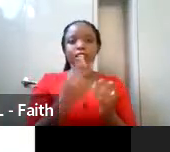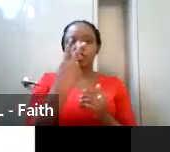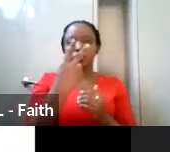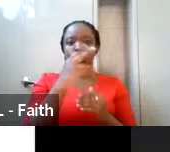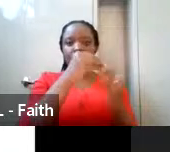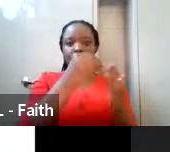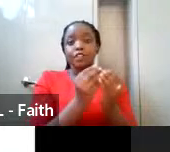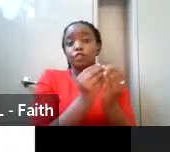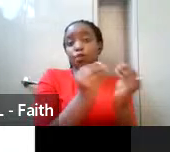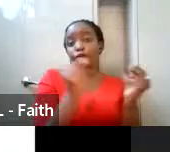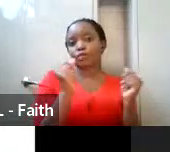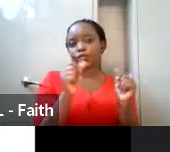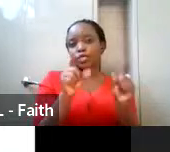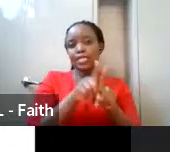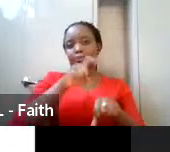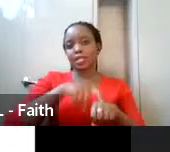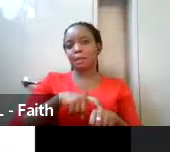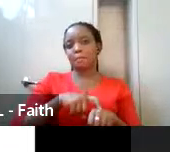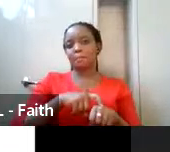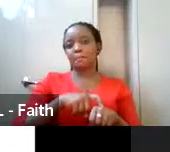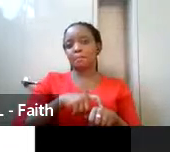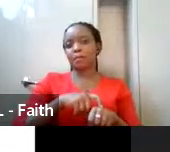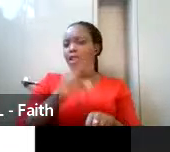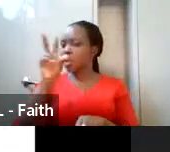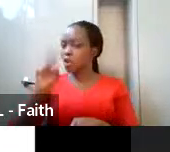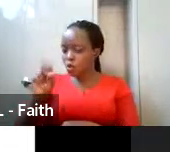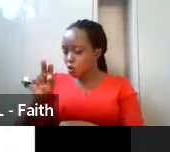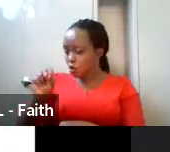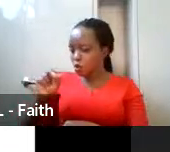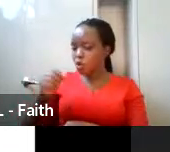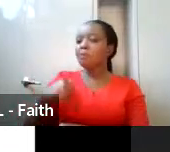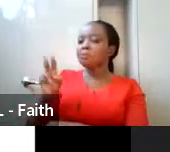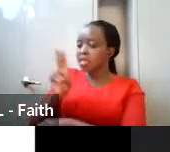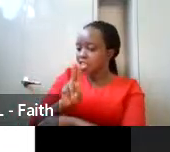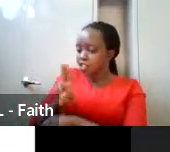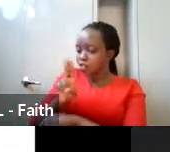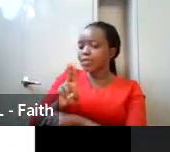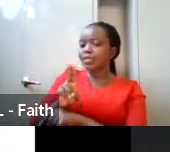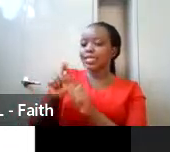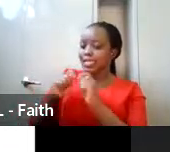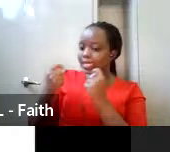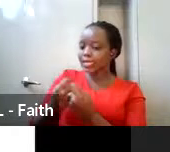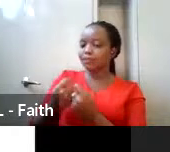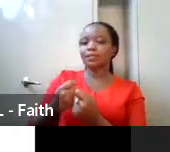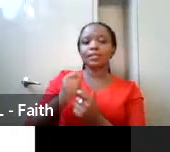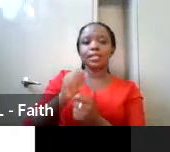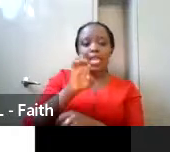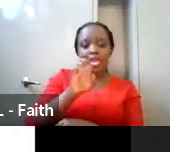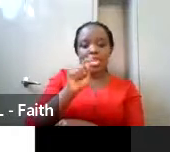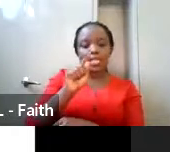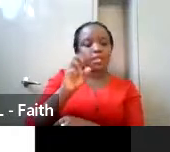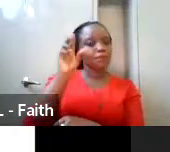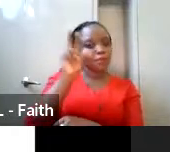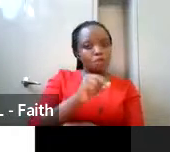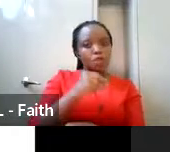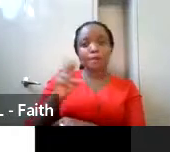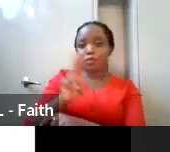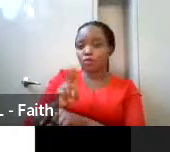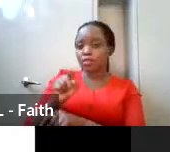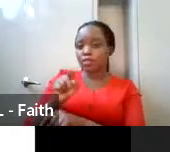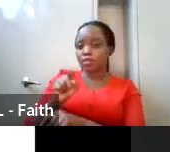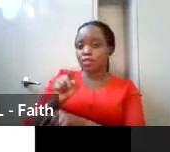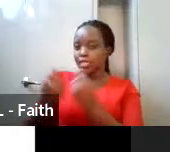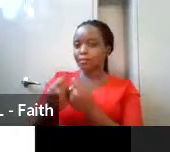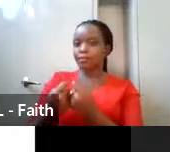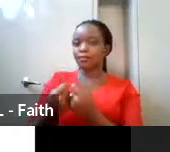invoicing solutions at the same time. No, I'm not. I'm using the Teams, not the eTIMS.